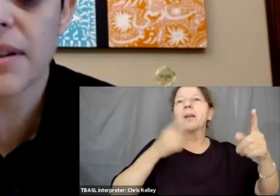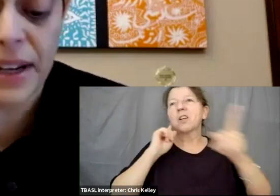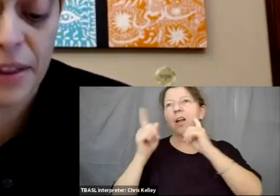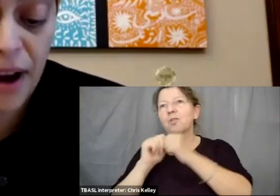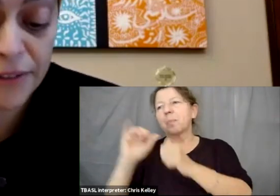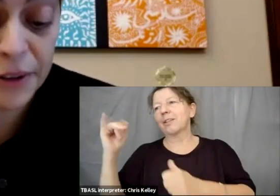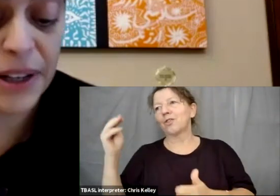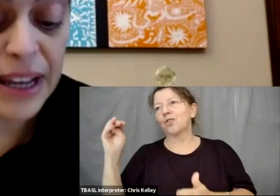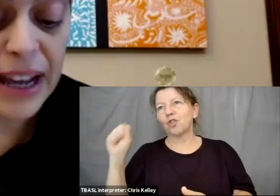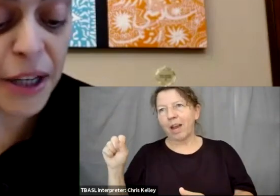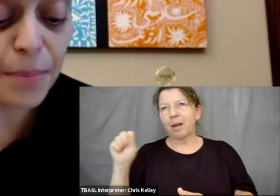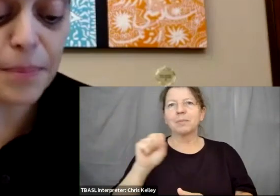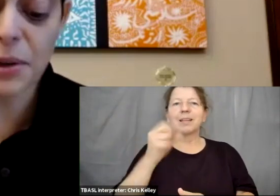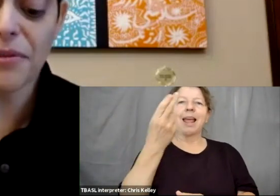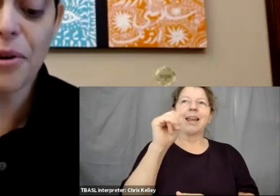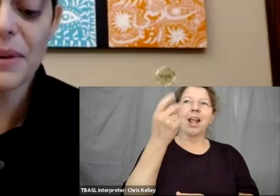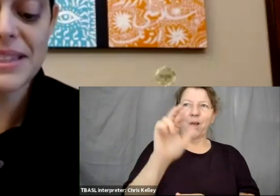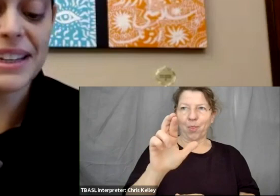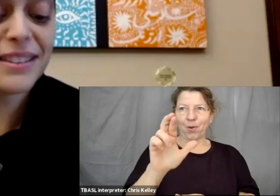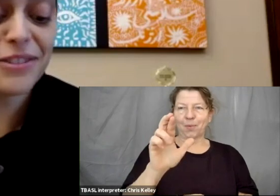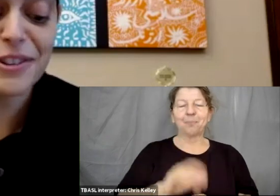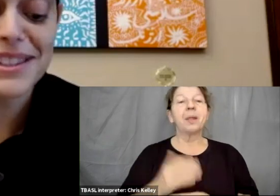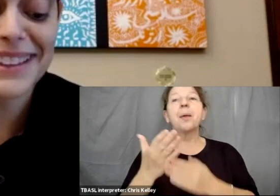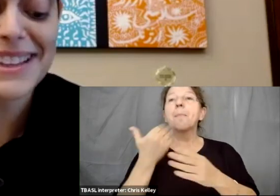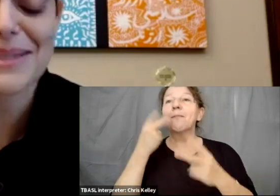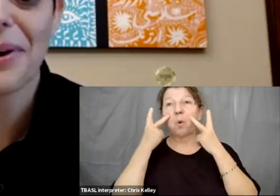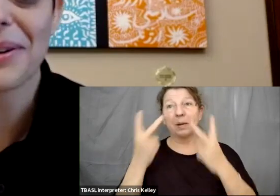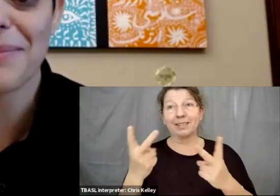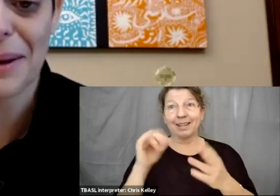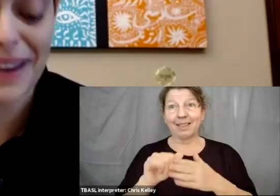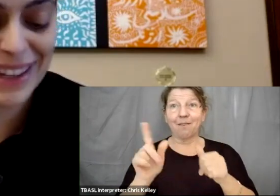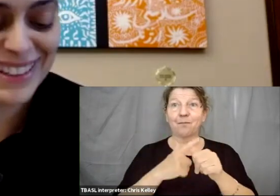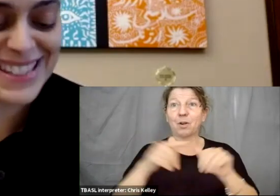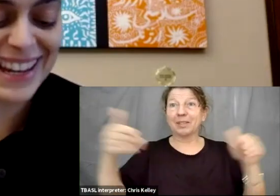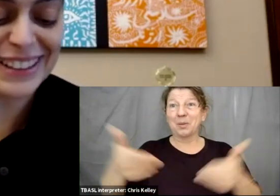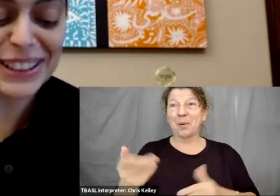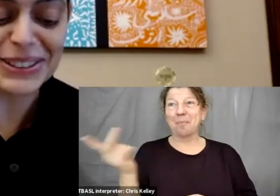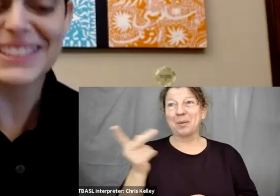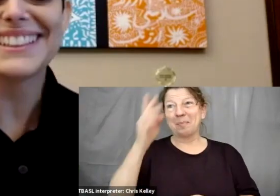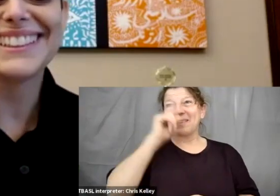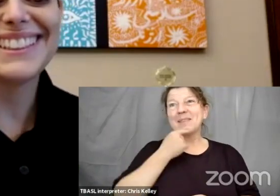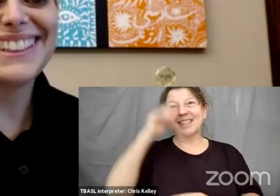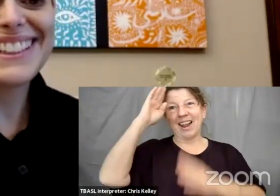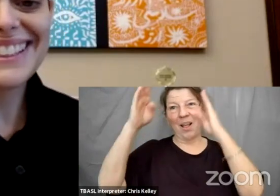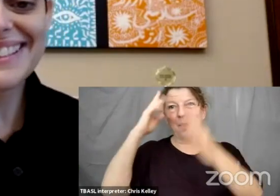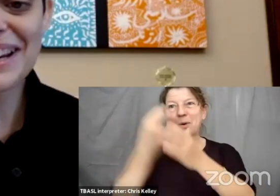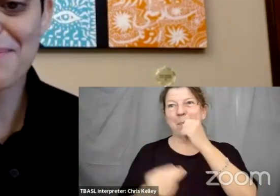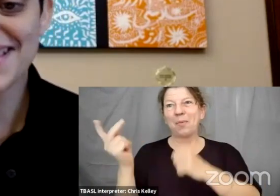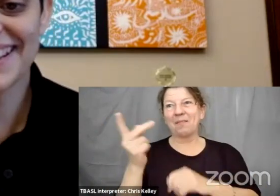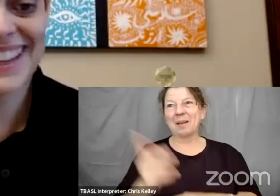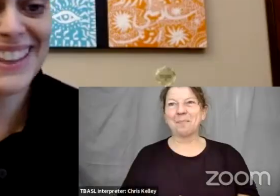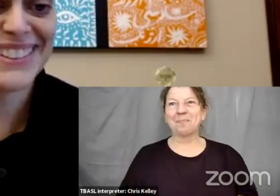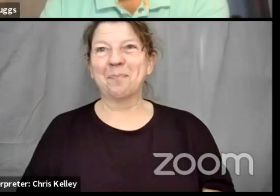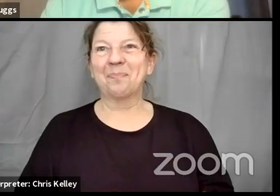James Scruggs and Heather Raffo. So before we see it, first, let's welcome them and say hello.